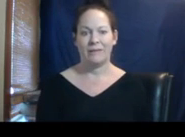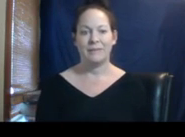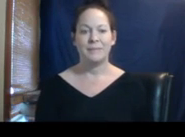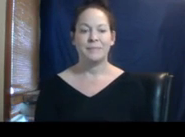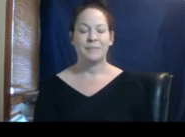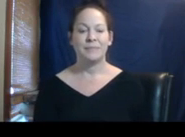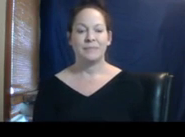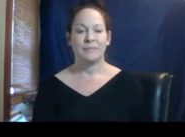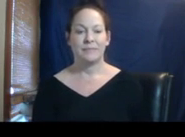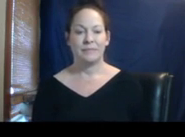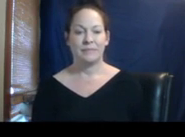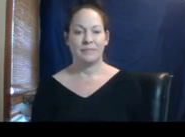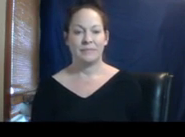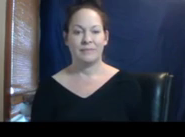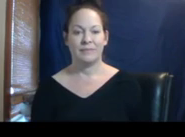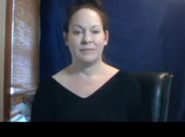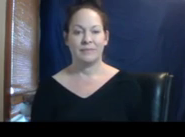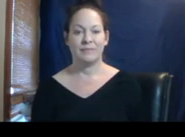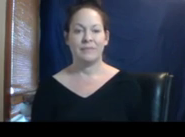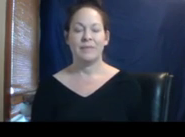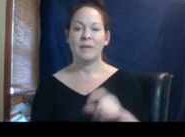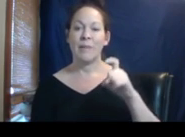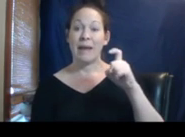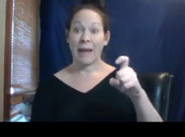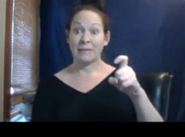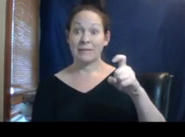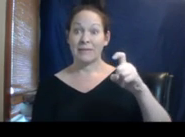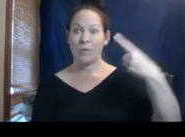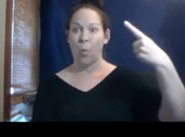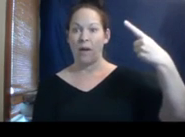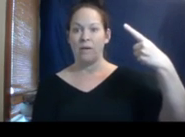work because x is to the first power.